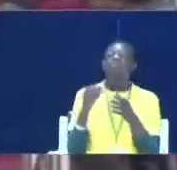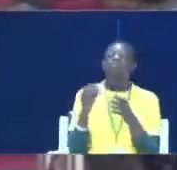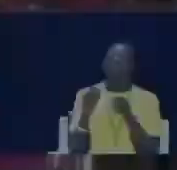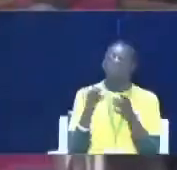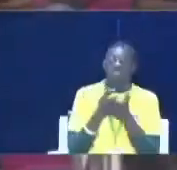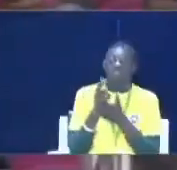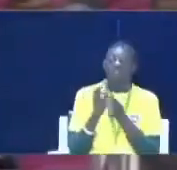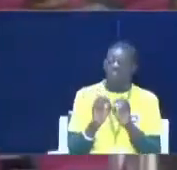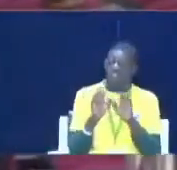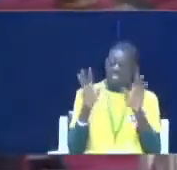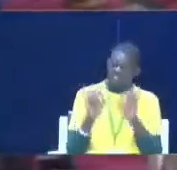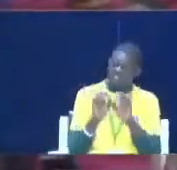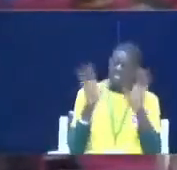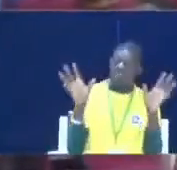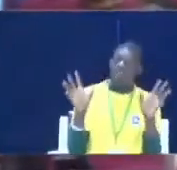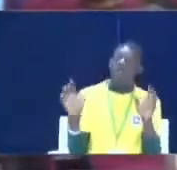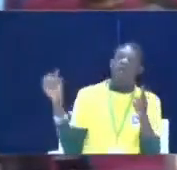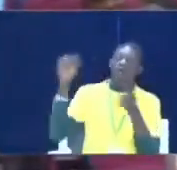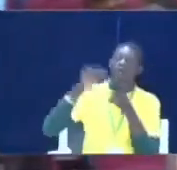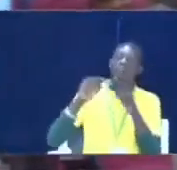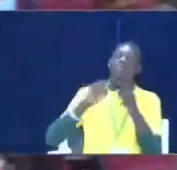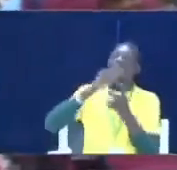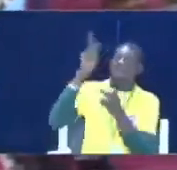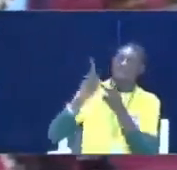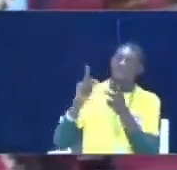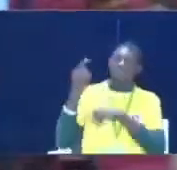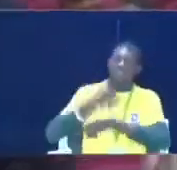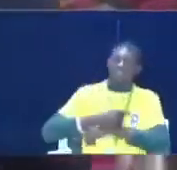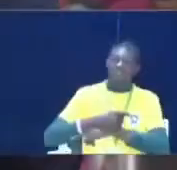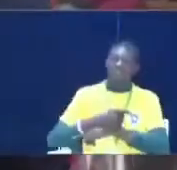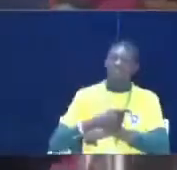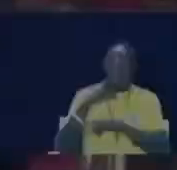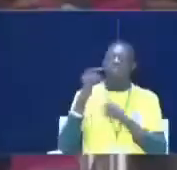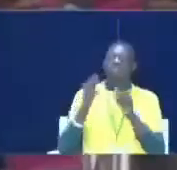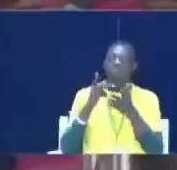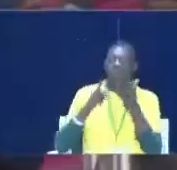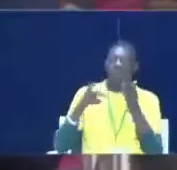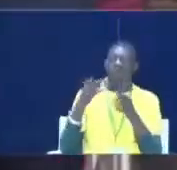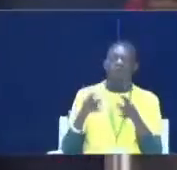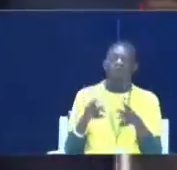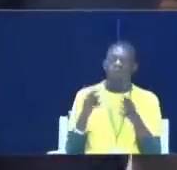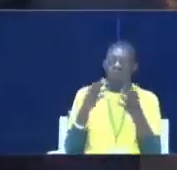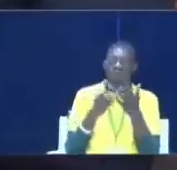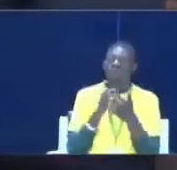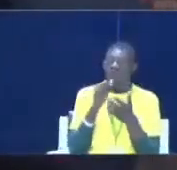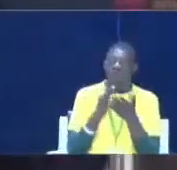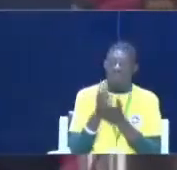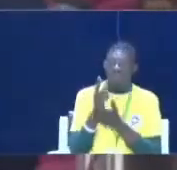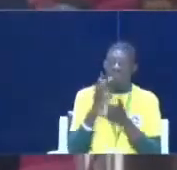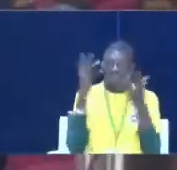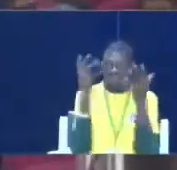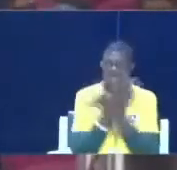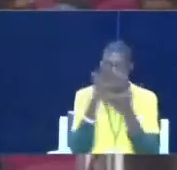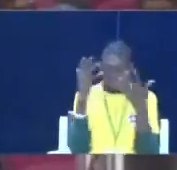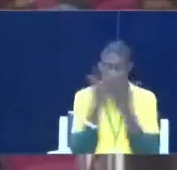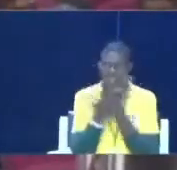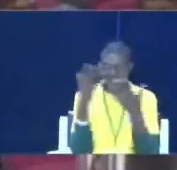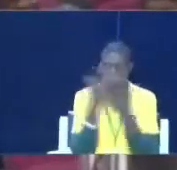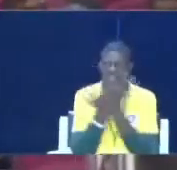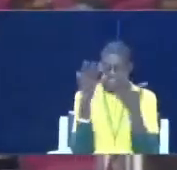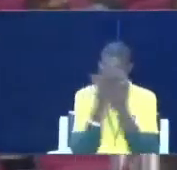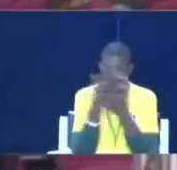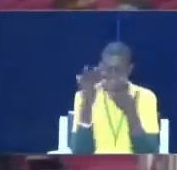brighter and brighter unto a perfect day. It therefore means that the path of the unrighteous will shine darker and